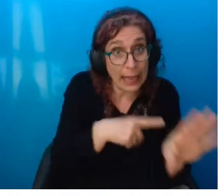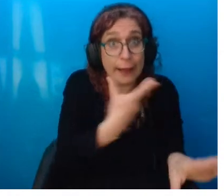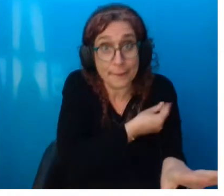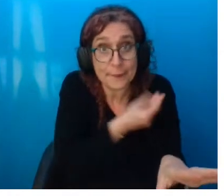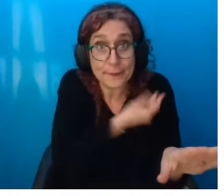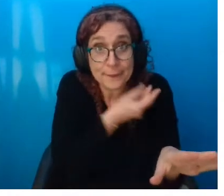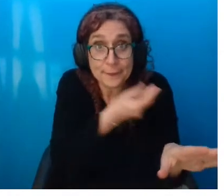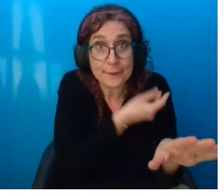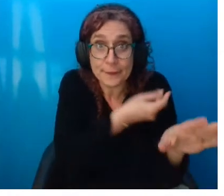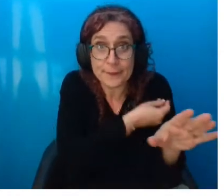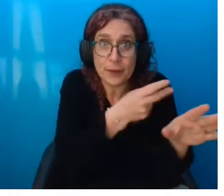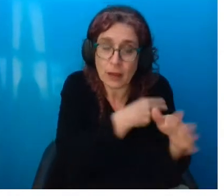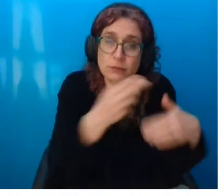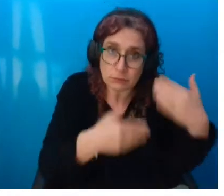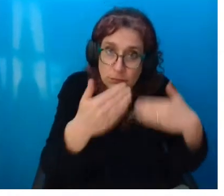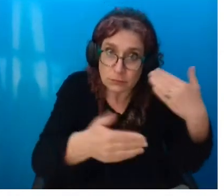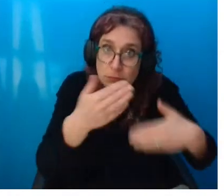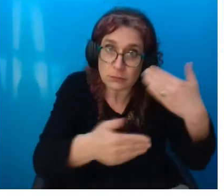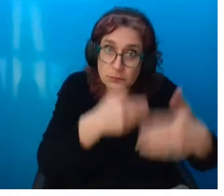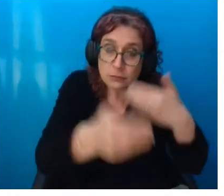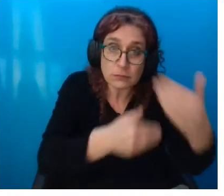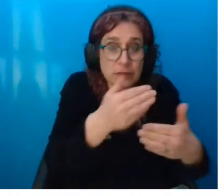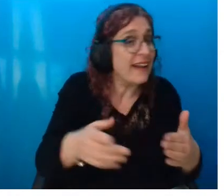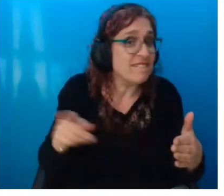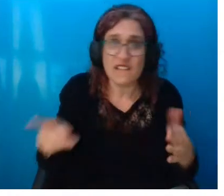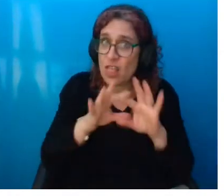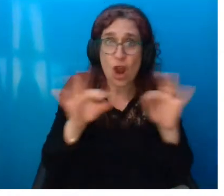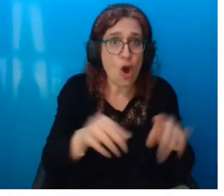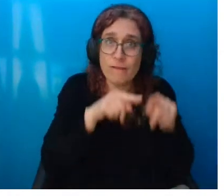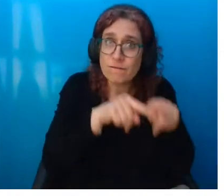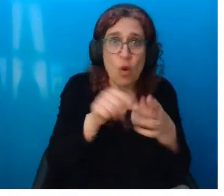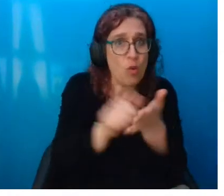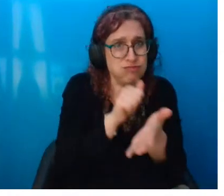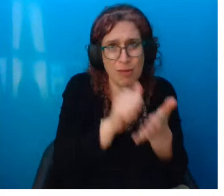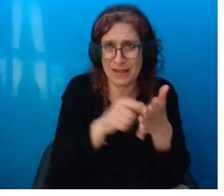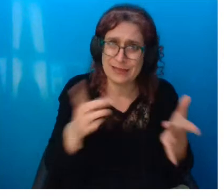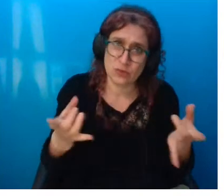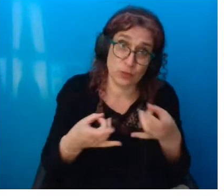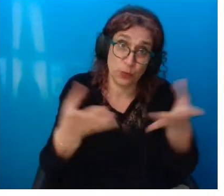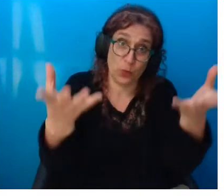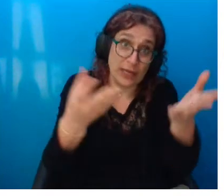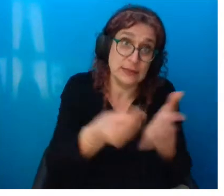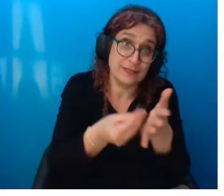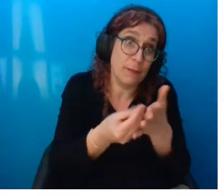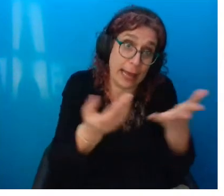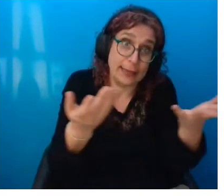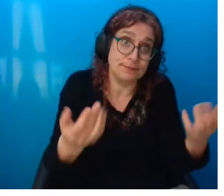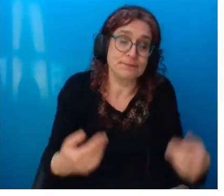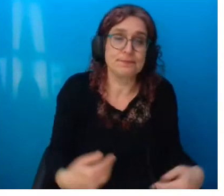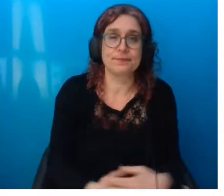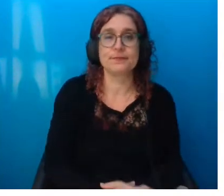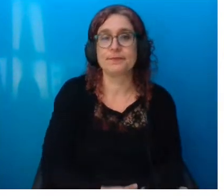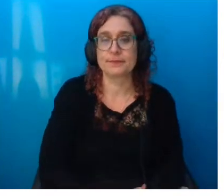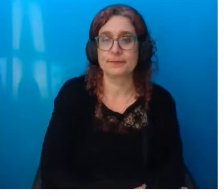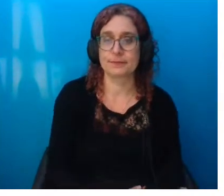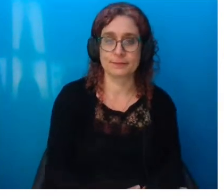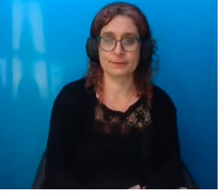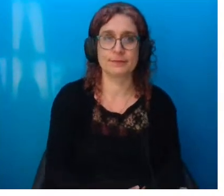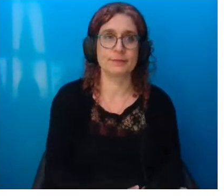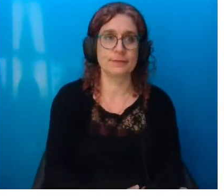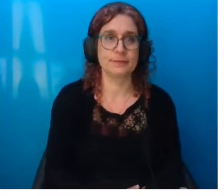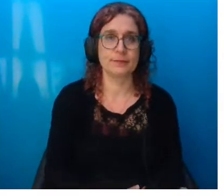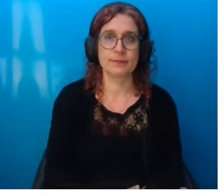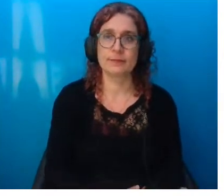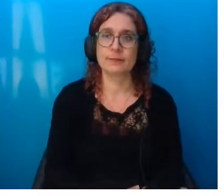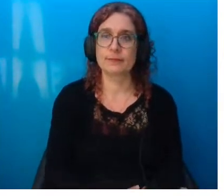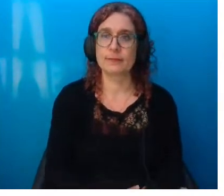to be truly effective. And if they're not adherent, it's a very expensive way of causing medication not to work. But just